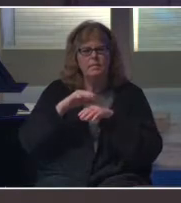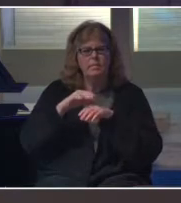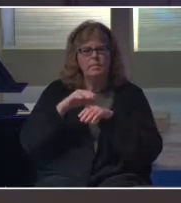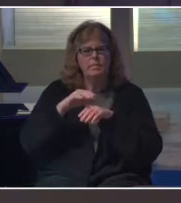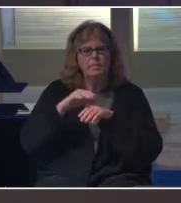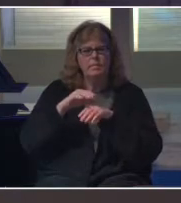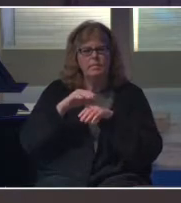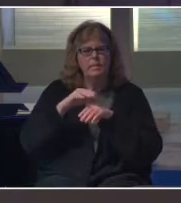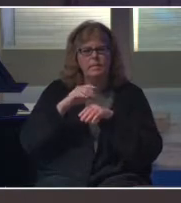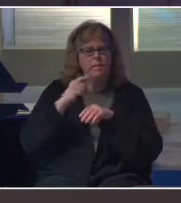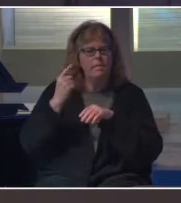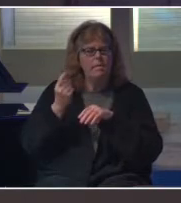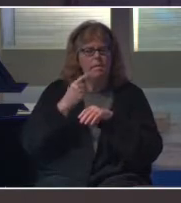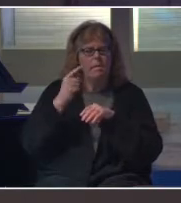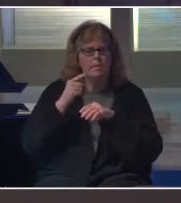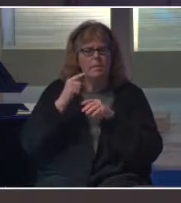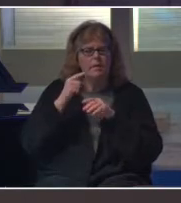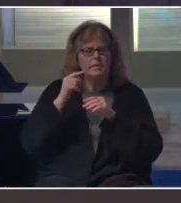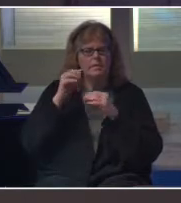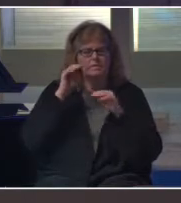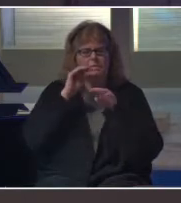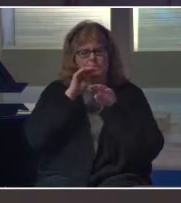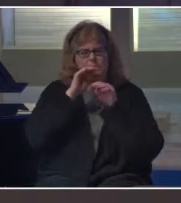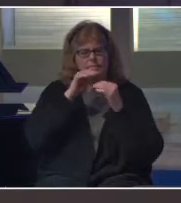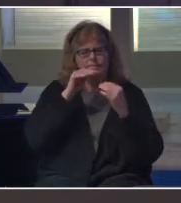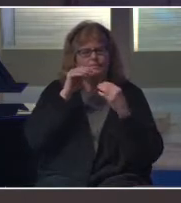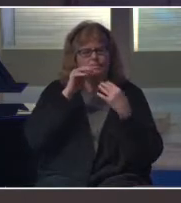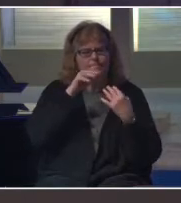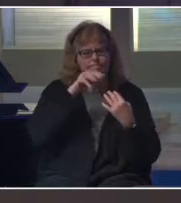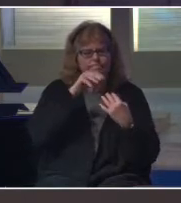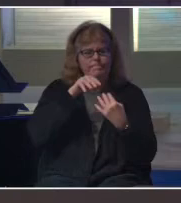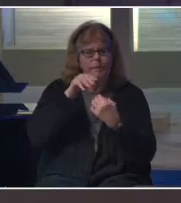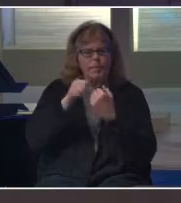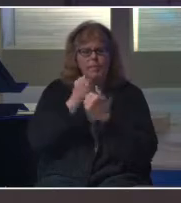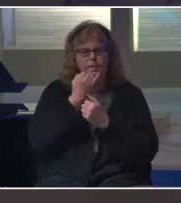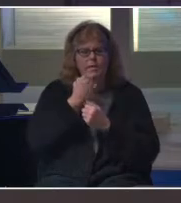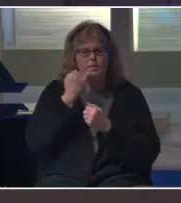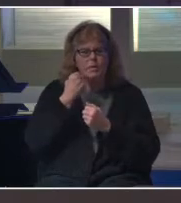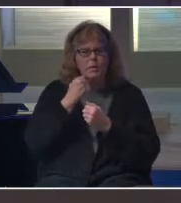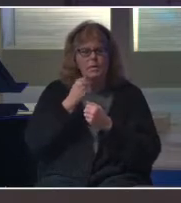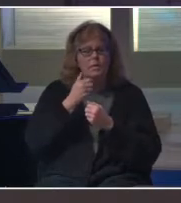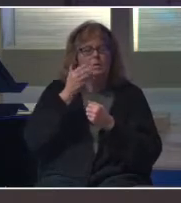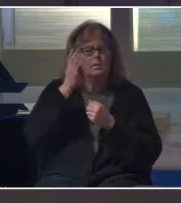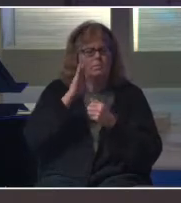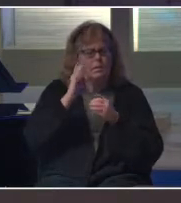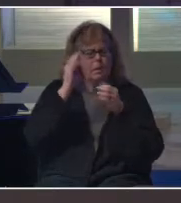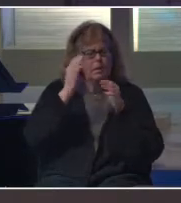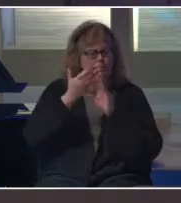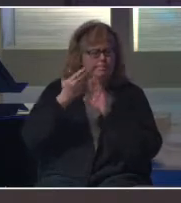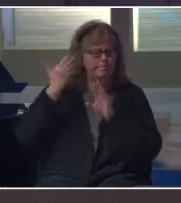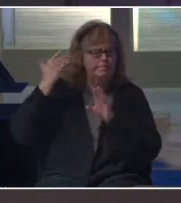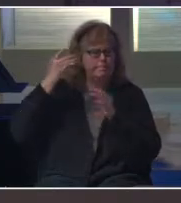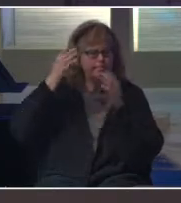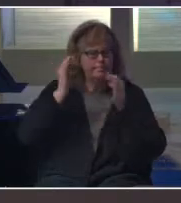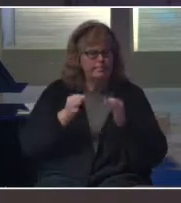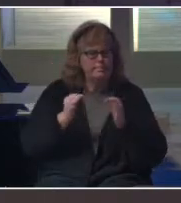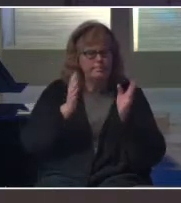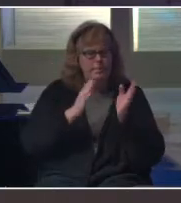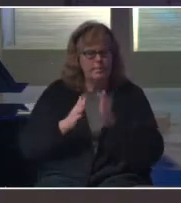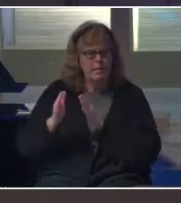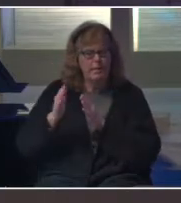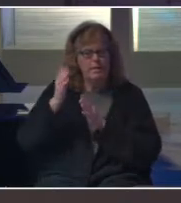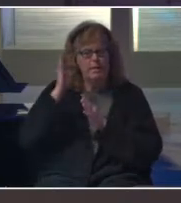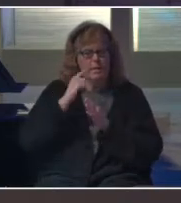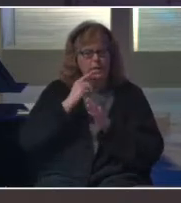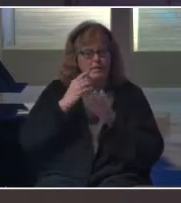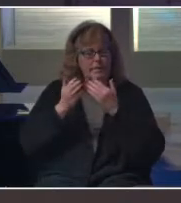was constantly attacking Israel. And God had a predetermined plan for these two people groups. He proposed that